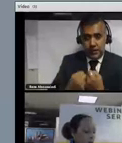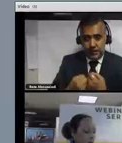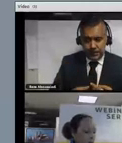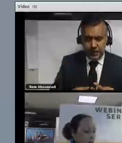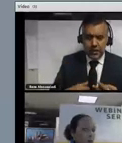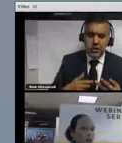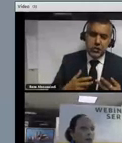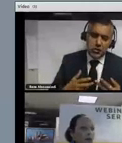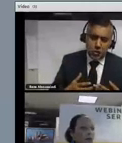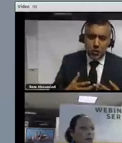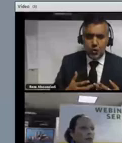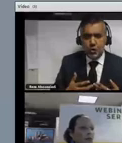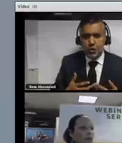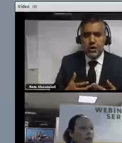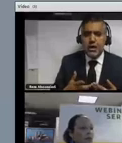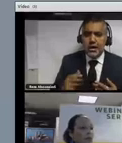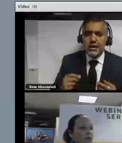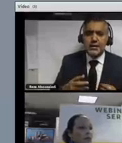So it's that